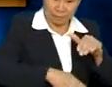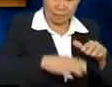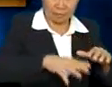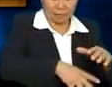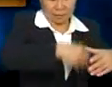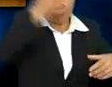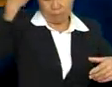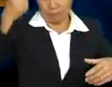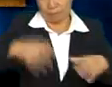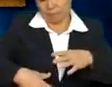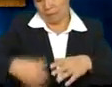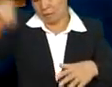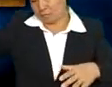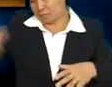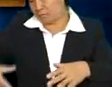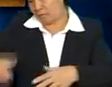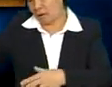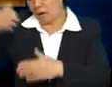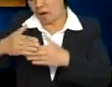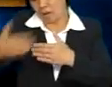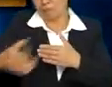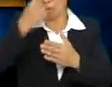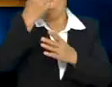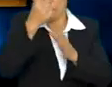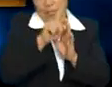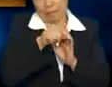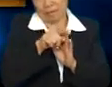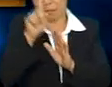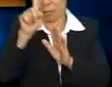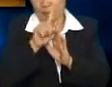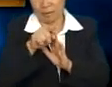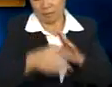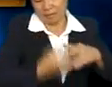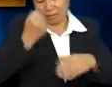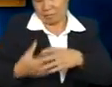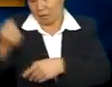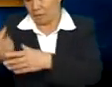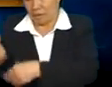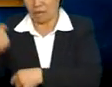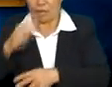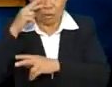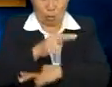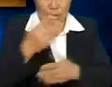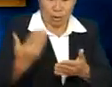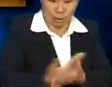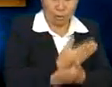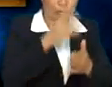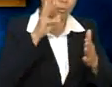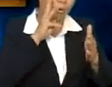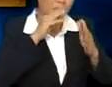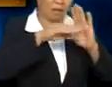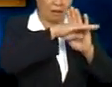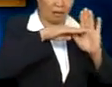Then take them out from the beakers after 1 minute. Look! There is a new